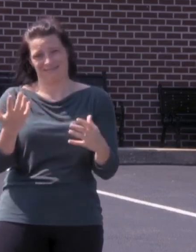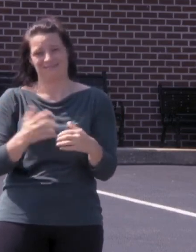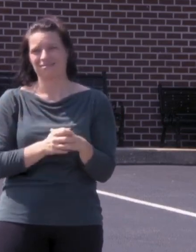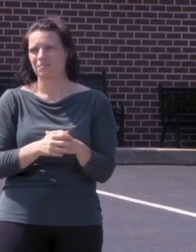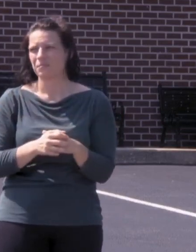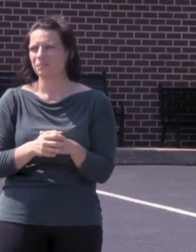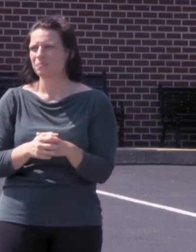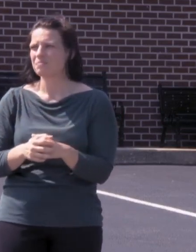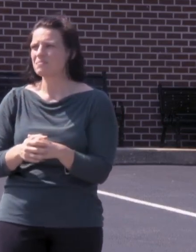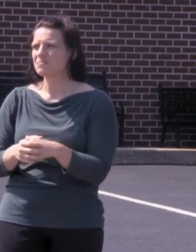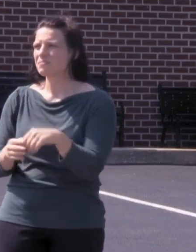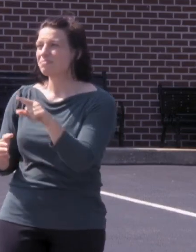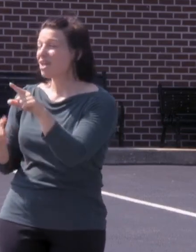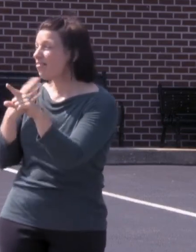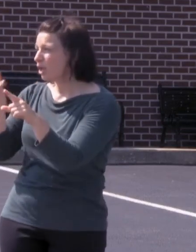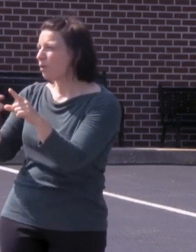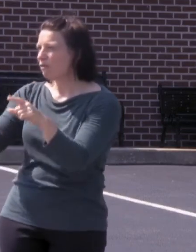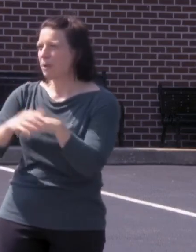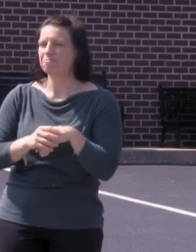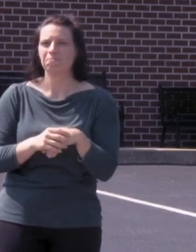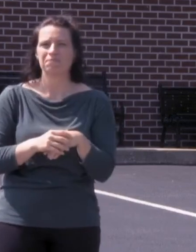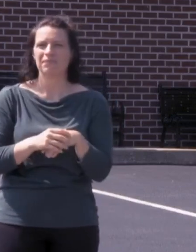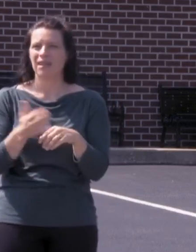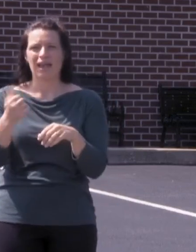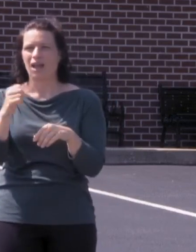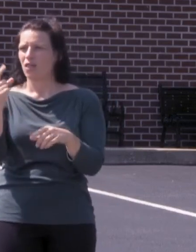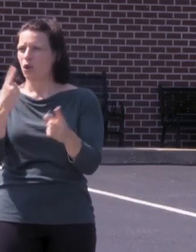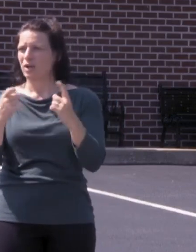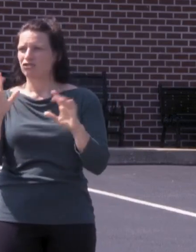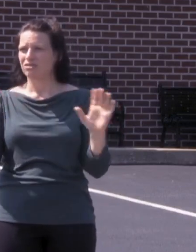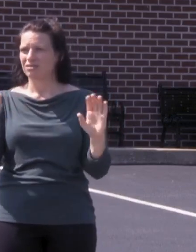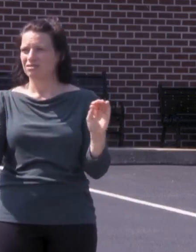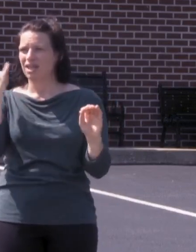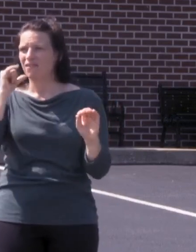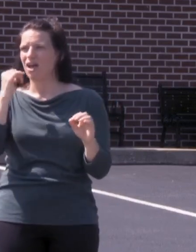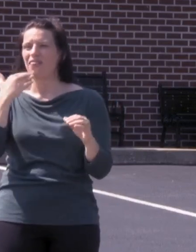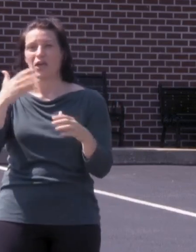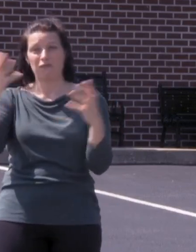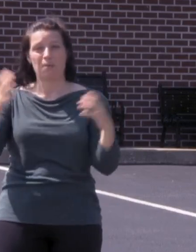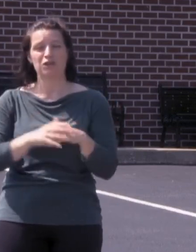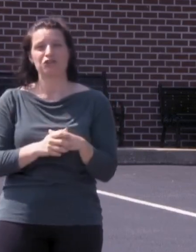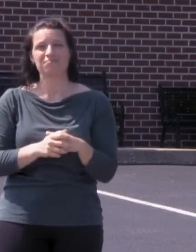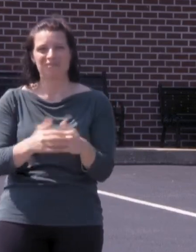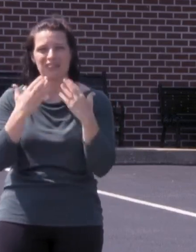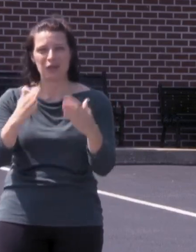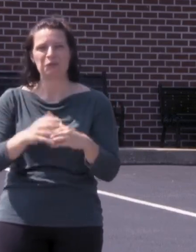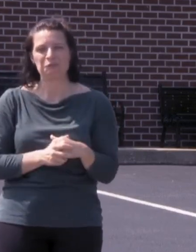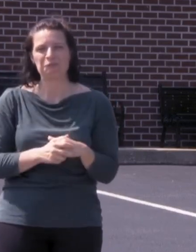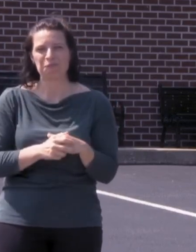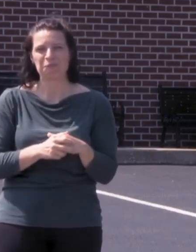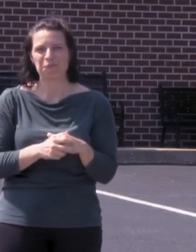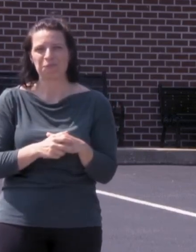Thank you. Thank you, everyone. Good job. Any other questions? Not? Thank you very much. Thank you.